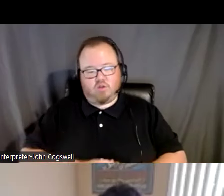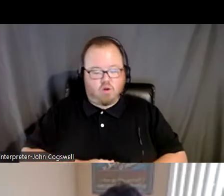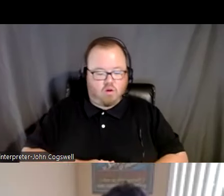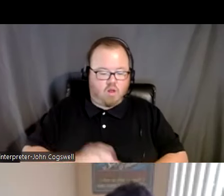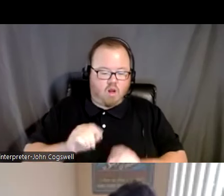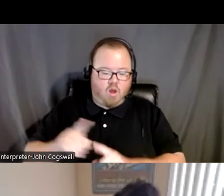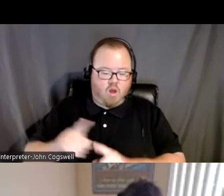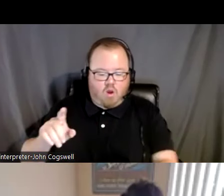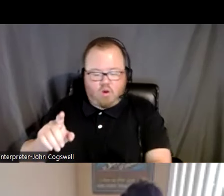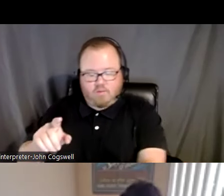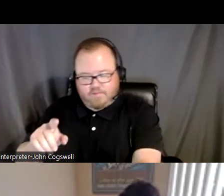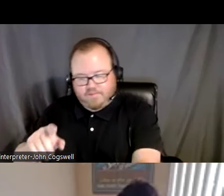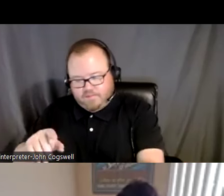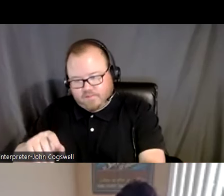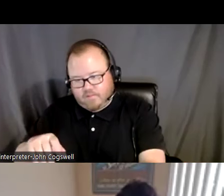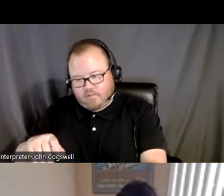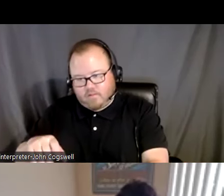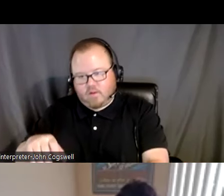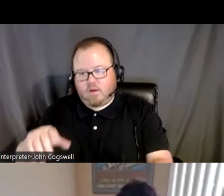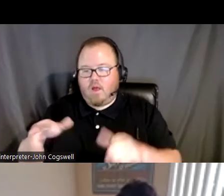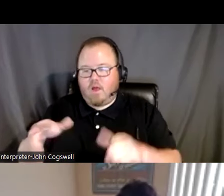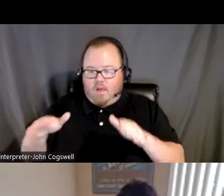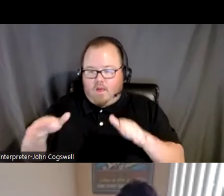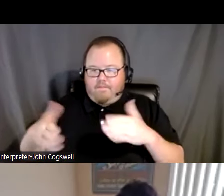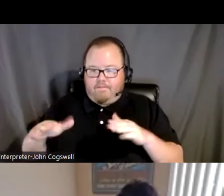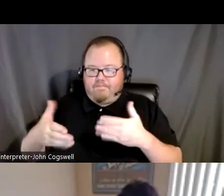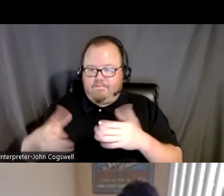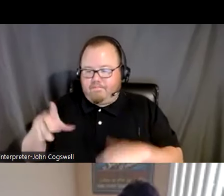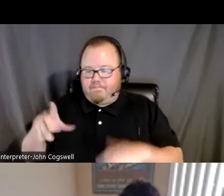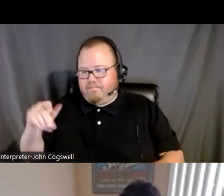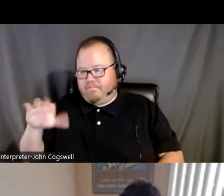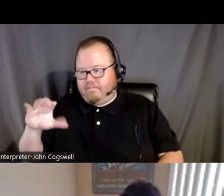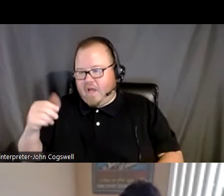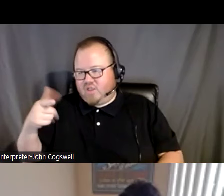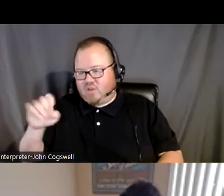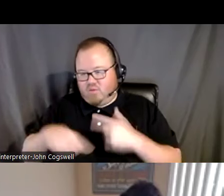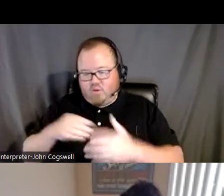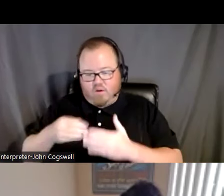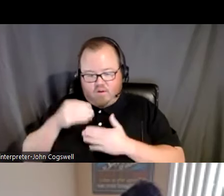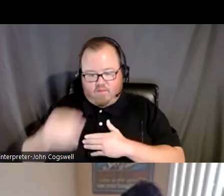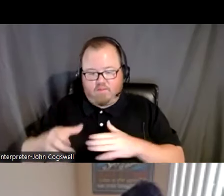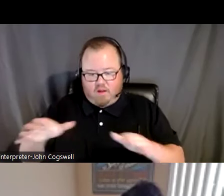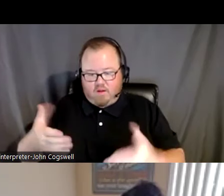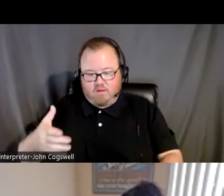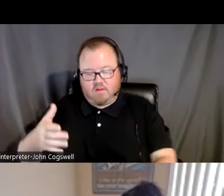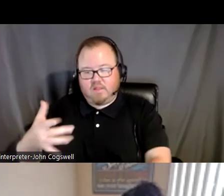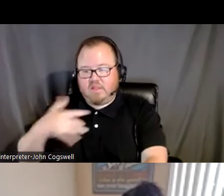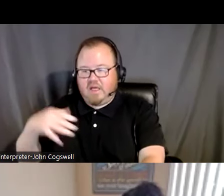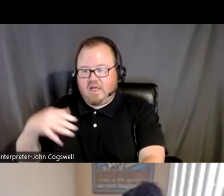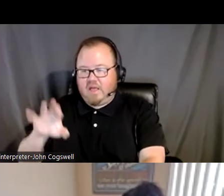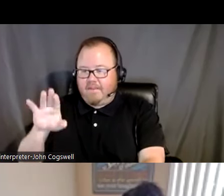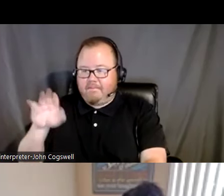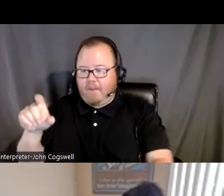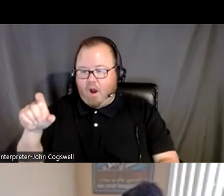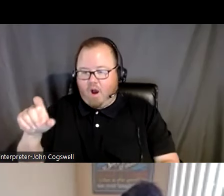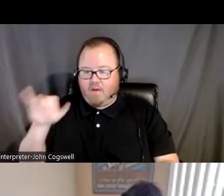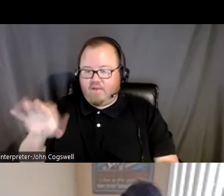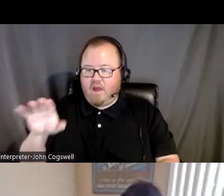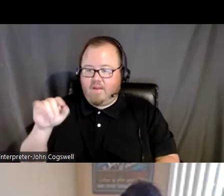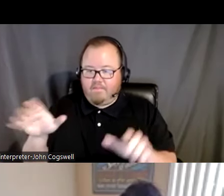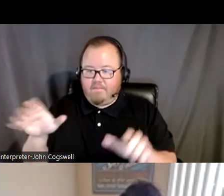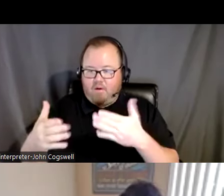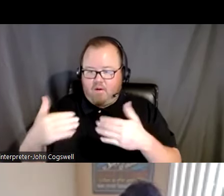that the packaging on, anybody out there who's a firearm owner, when you buy a gun, it typically comes in a box. That box needs to